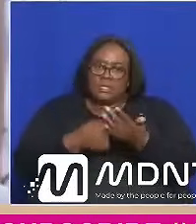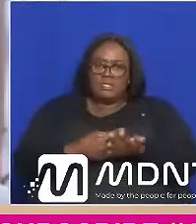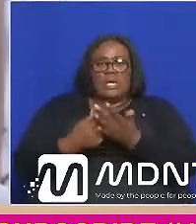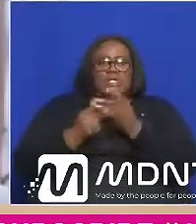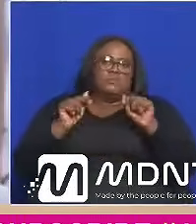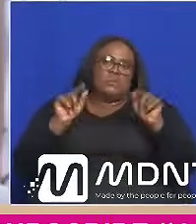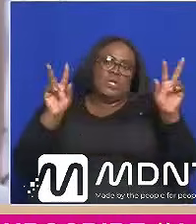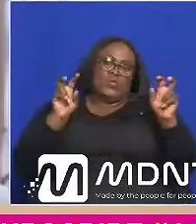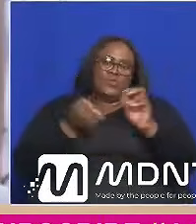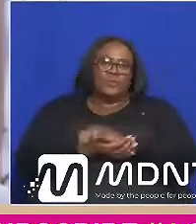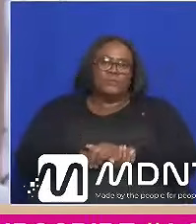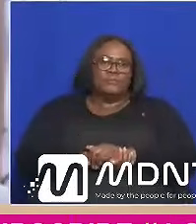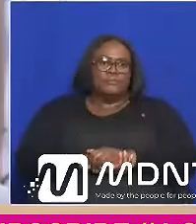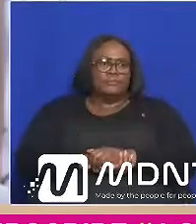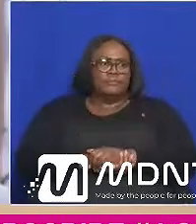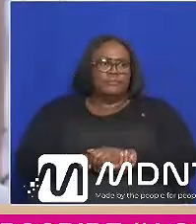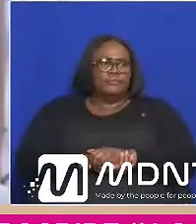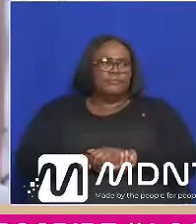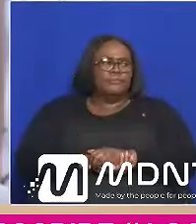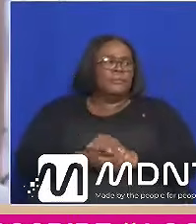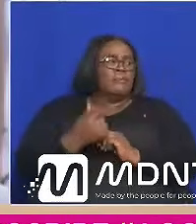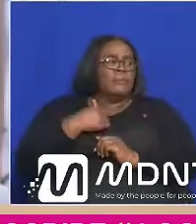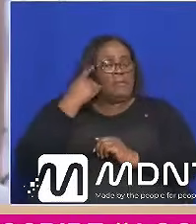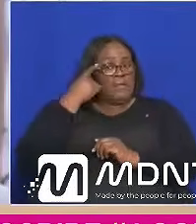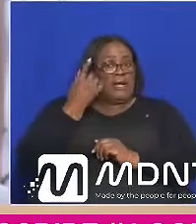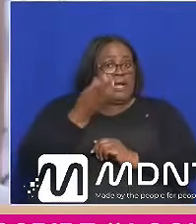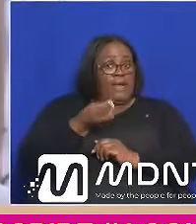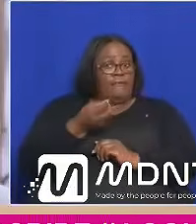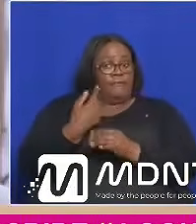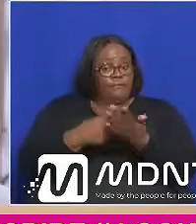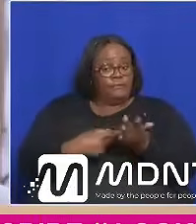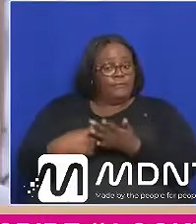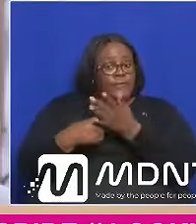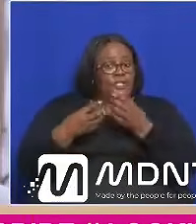I think I'm having this engagement with you because